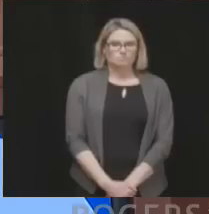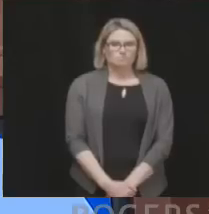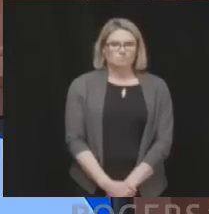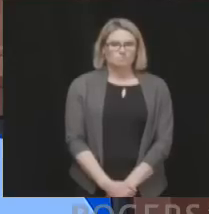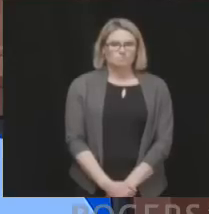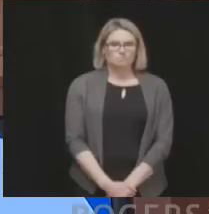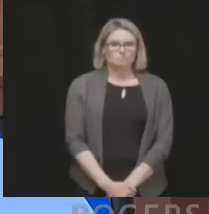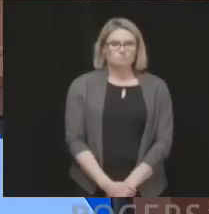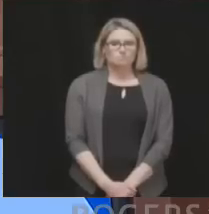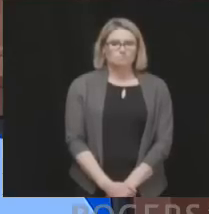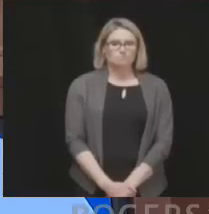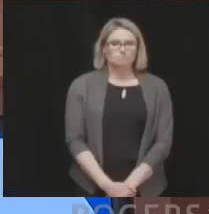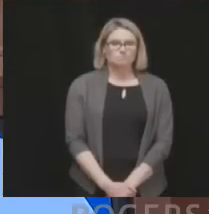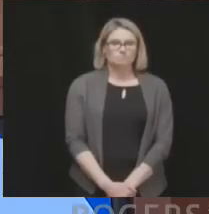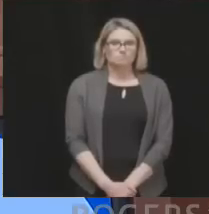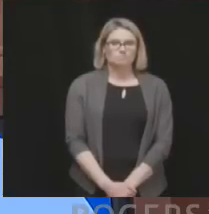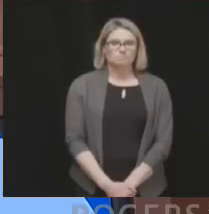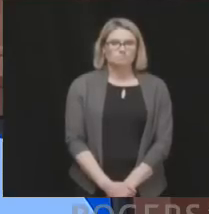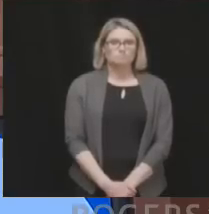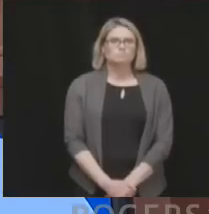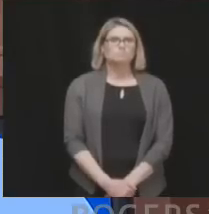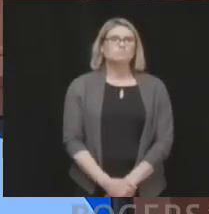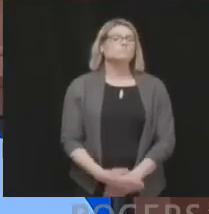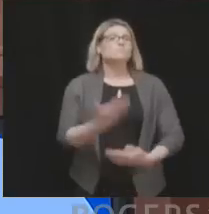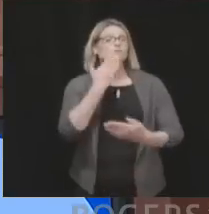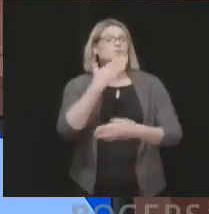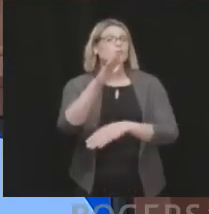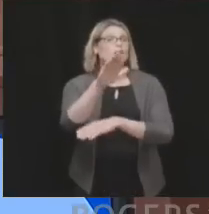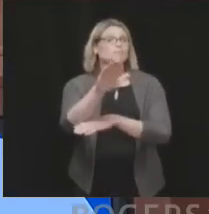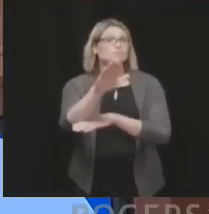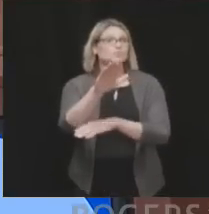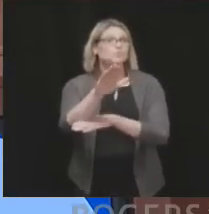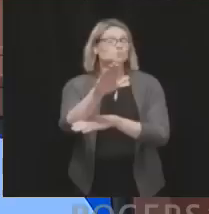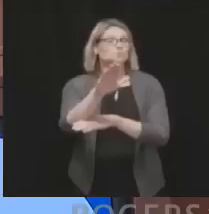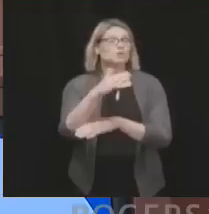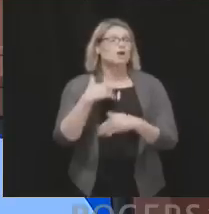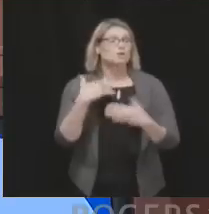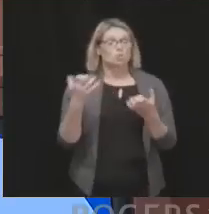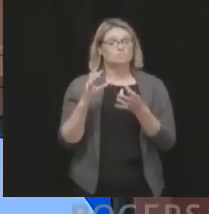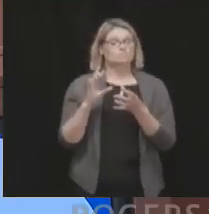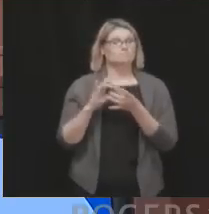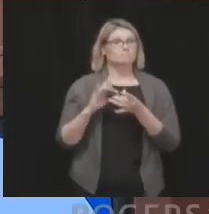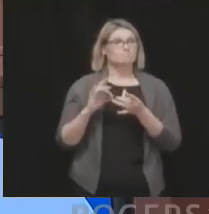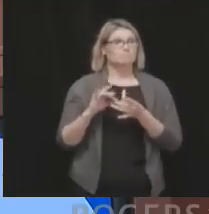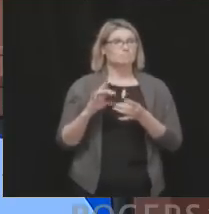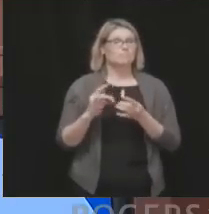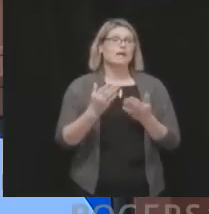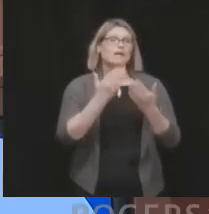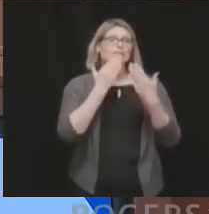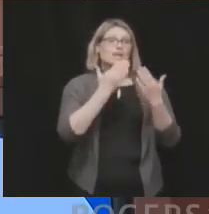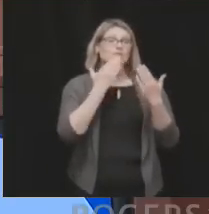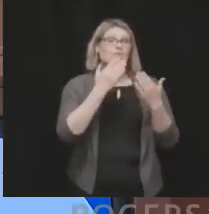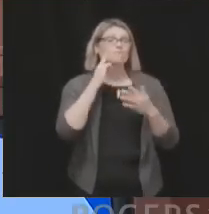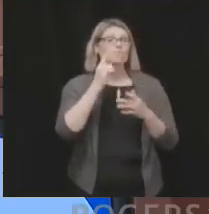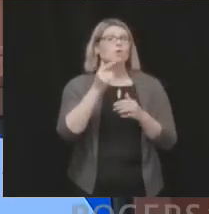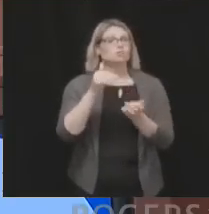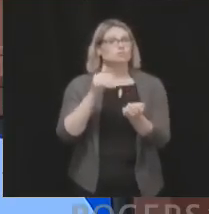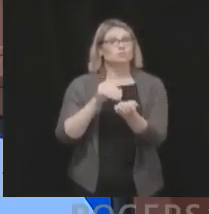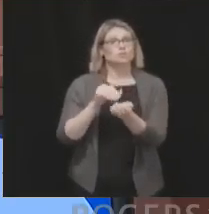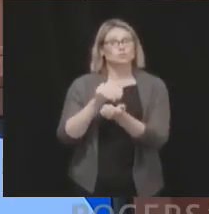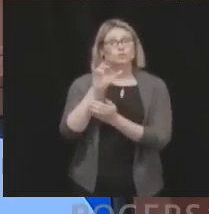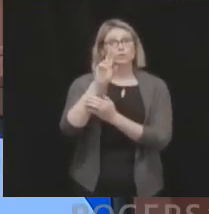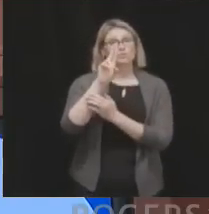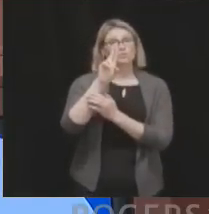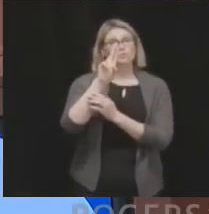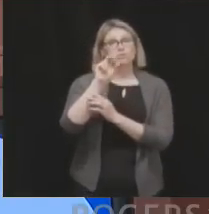leadership, leading us through this first part of the crisis. It is incredible what you